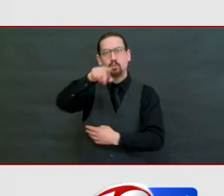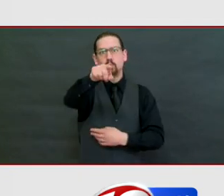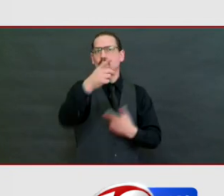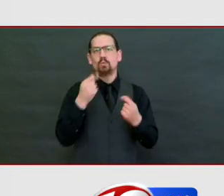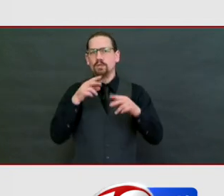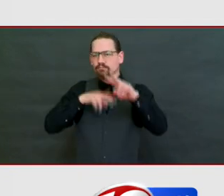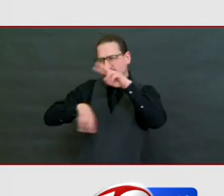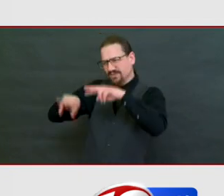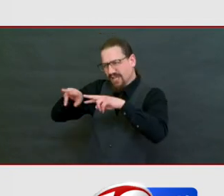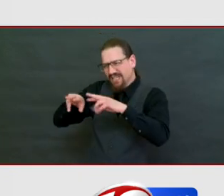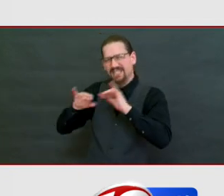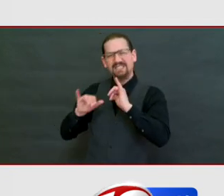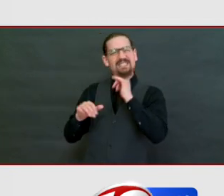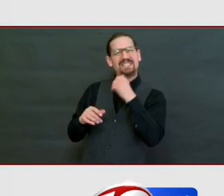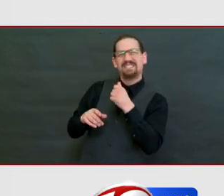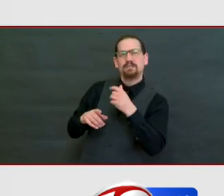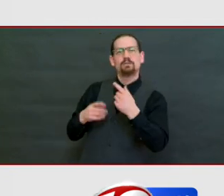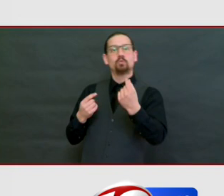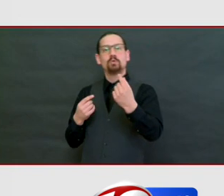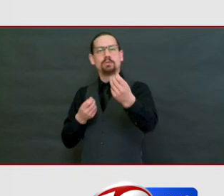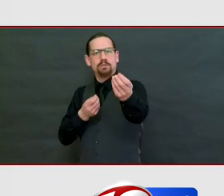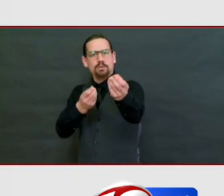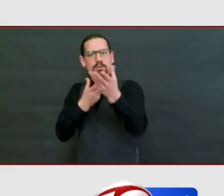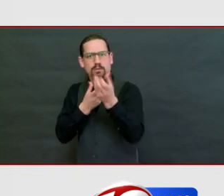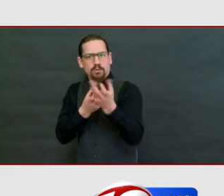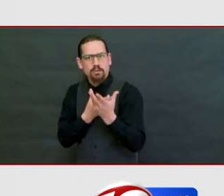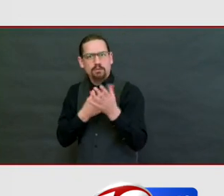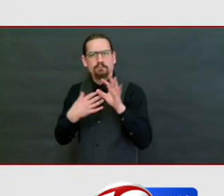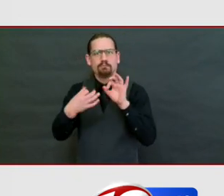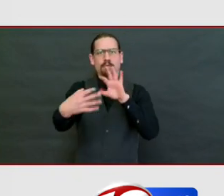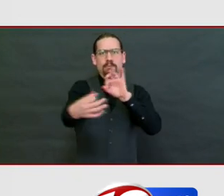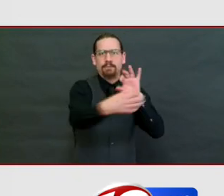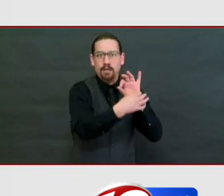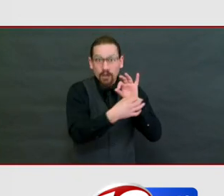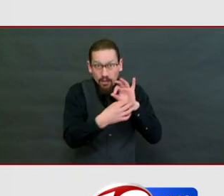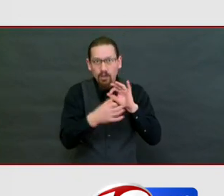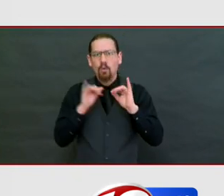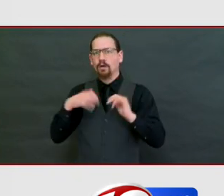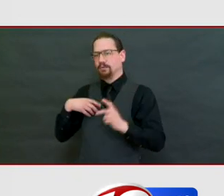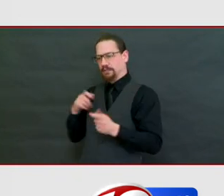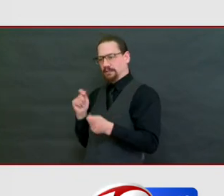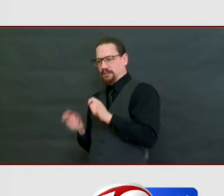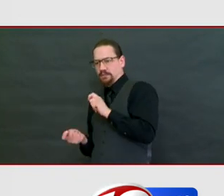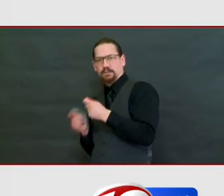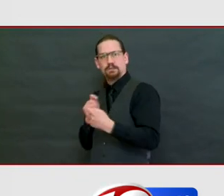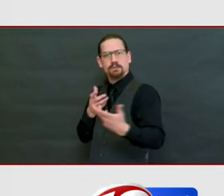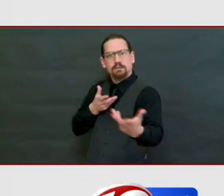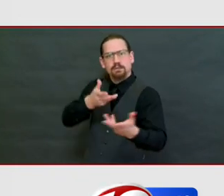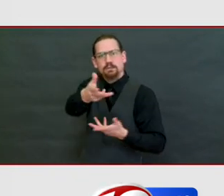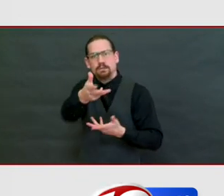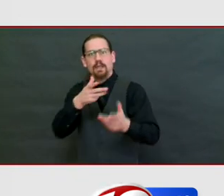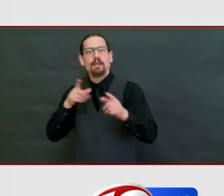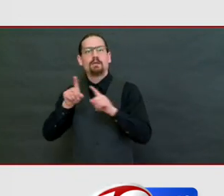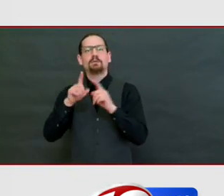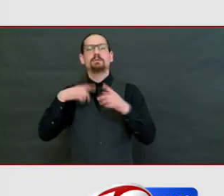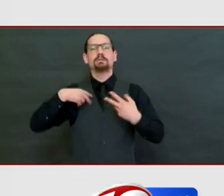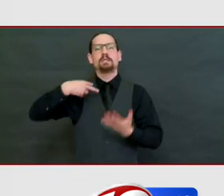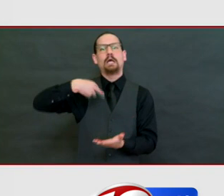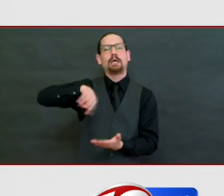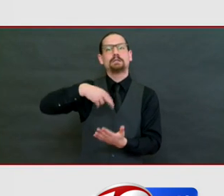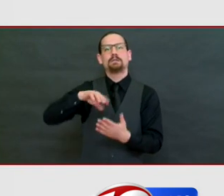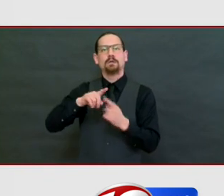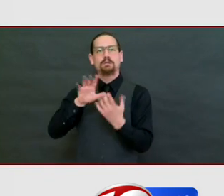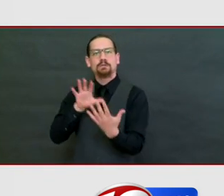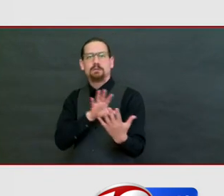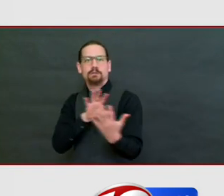adapt. This is an adaptive recovery. We're going to be doing a dance for the next 12 months. There's nothing in